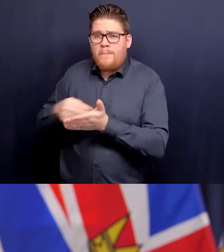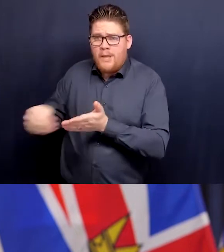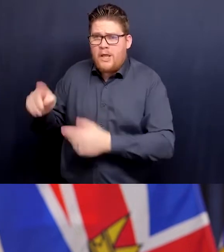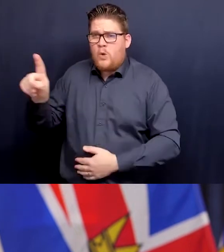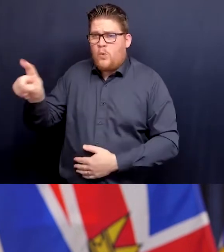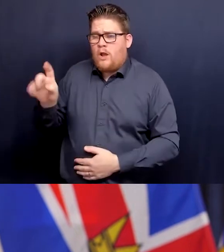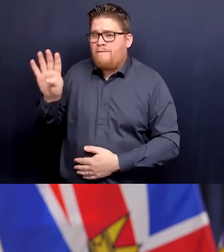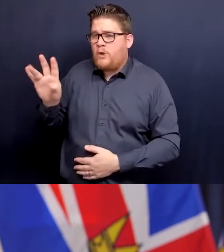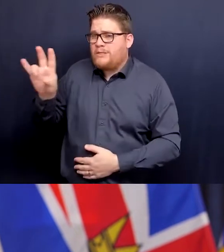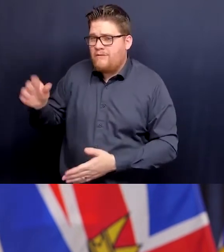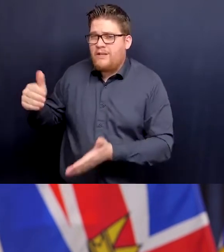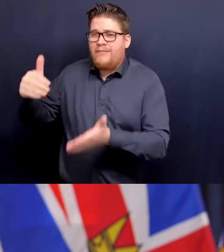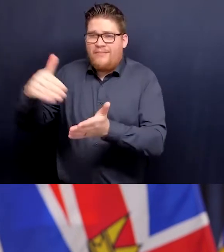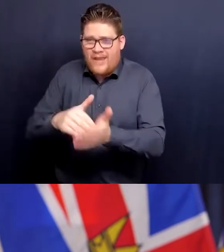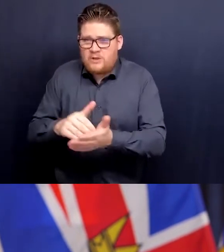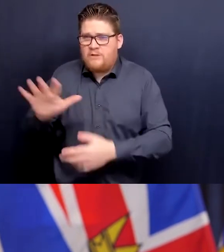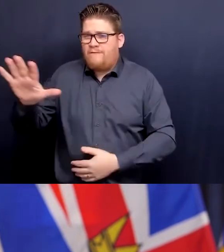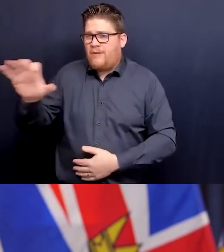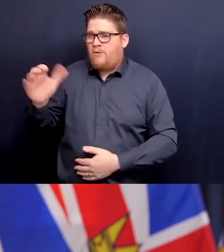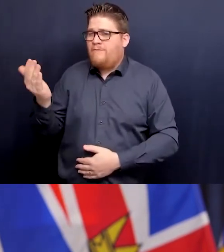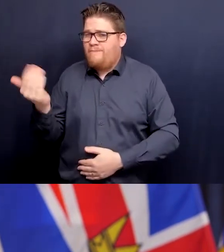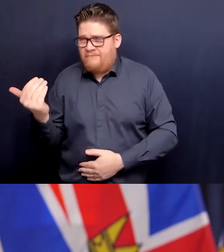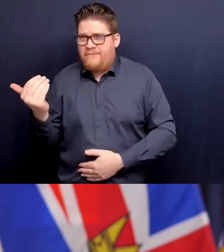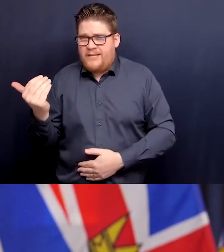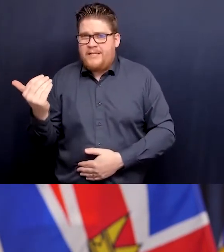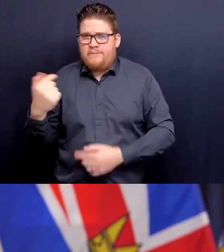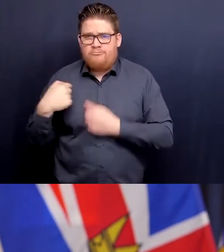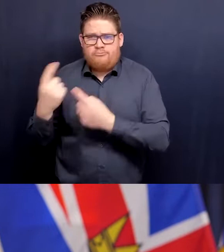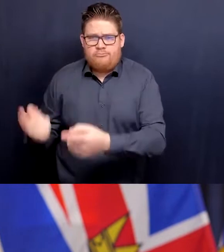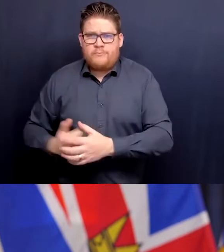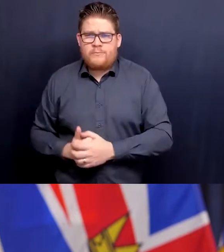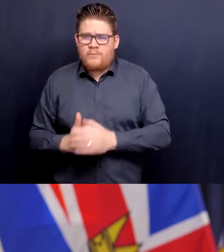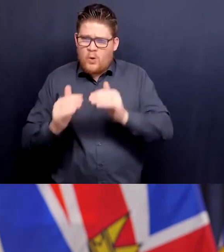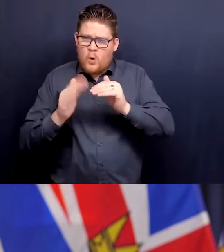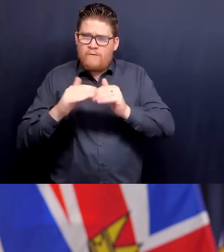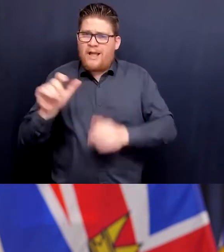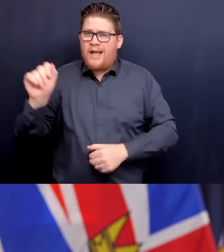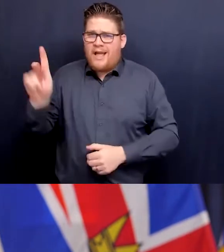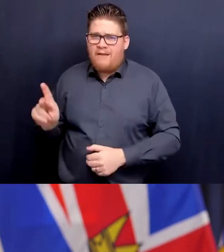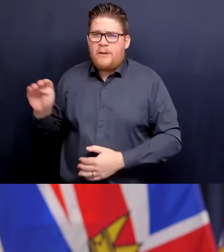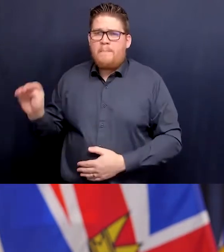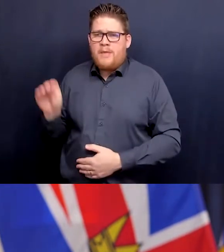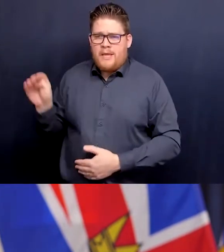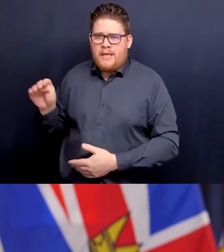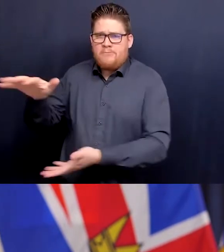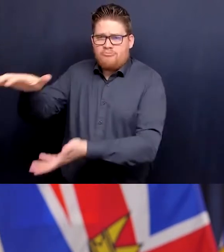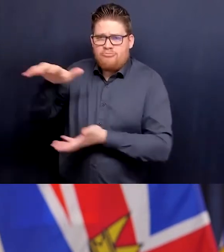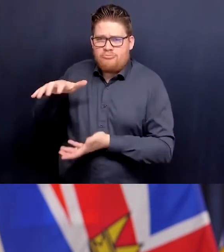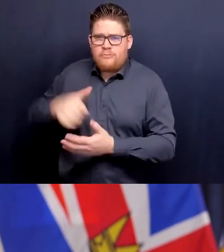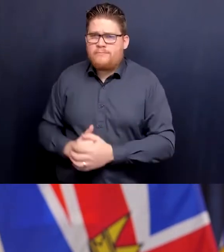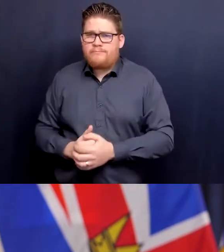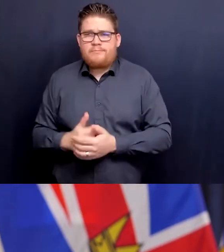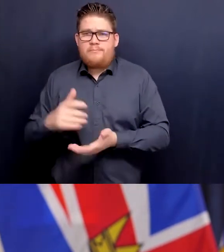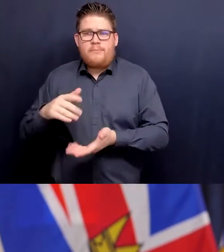4,147,515. As previously noted, just over 500,000 tests, or 558,000 of our inventory, are not suitable for